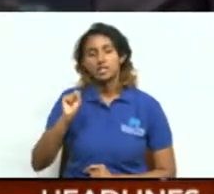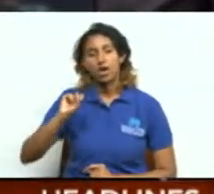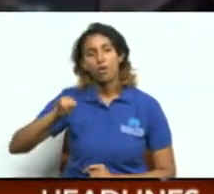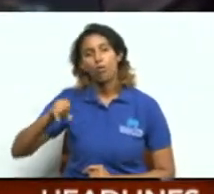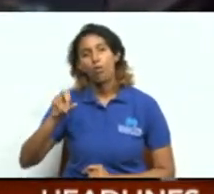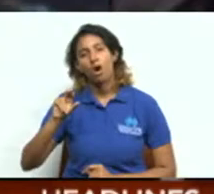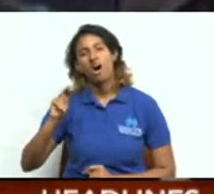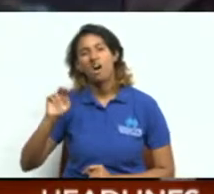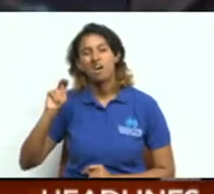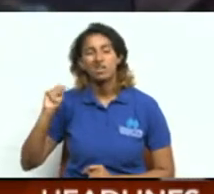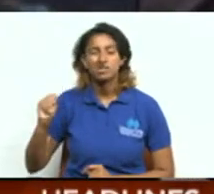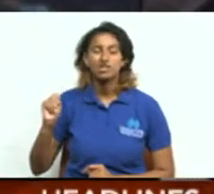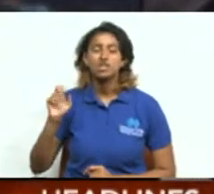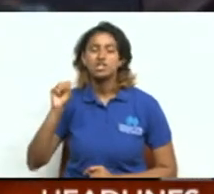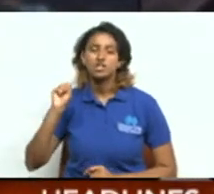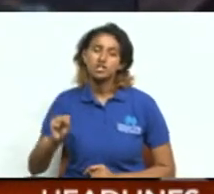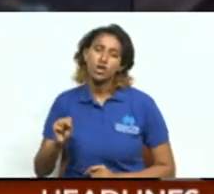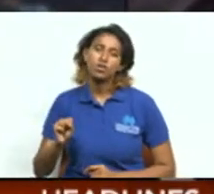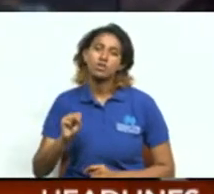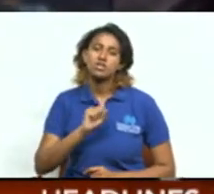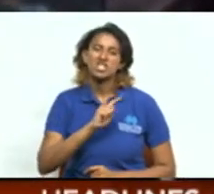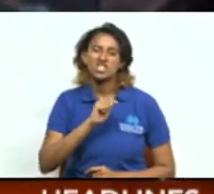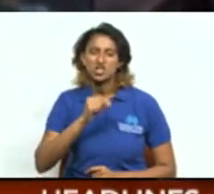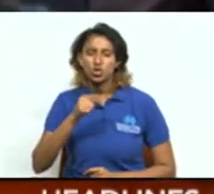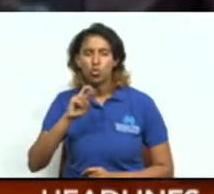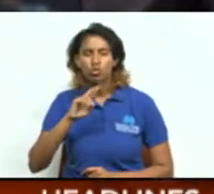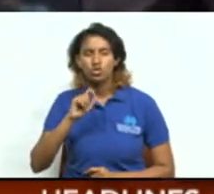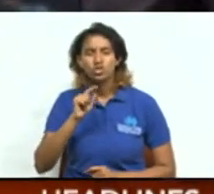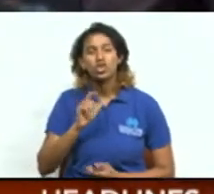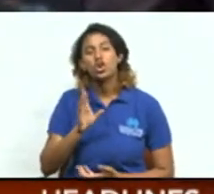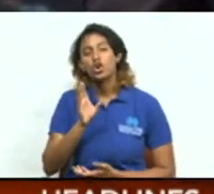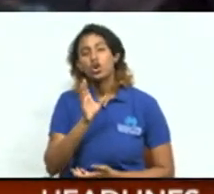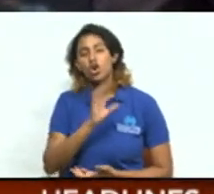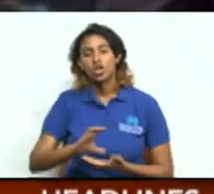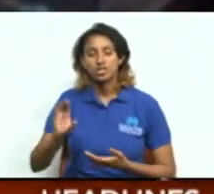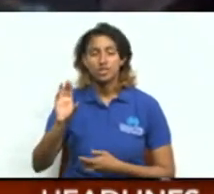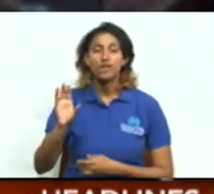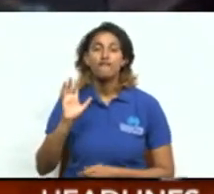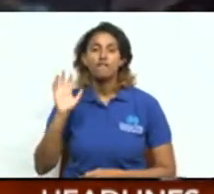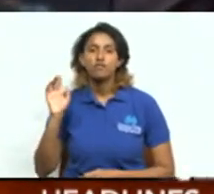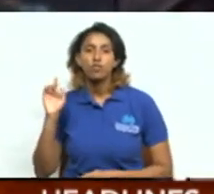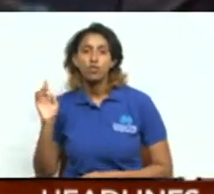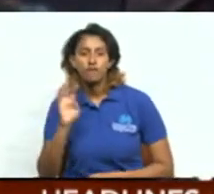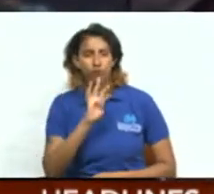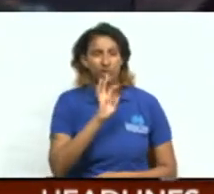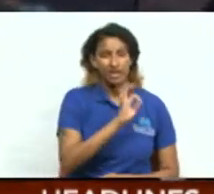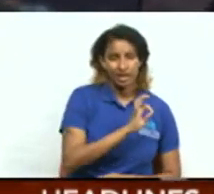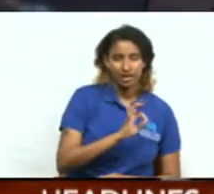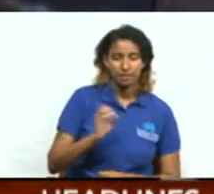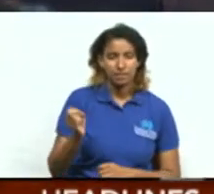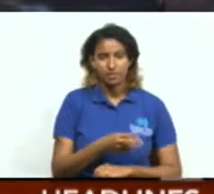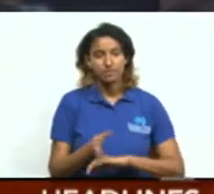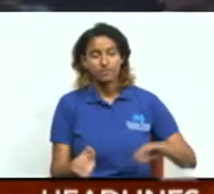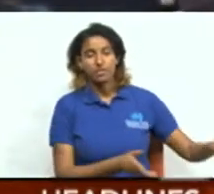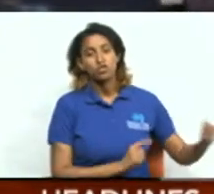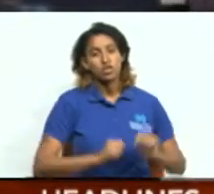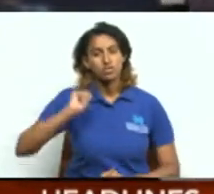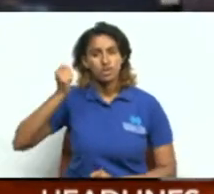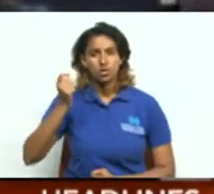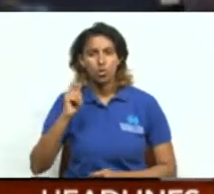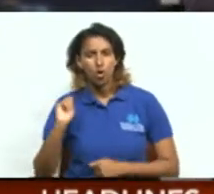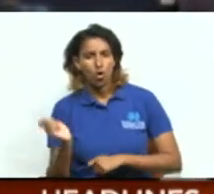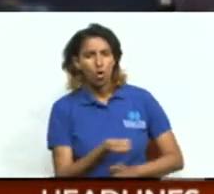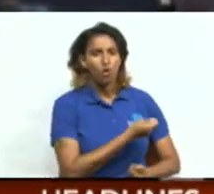St. George's College 51-49. Now enjoying a real purple patch of form, Trinidad and Tobago golfer Zico